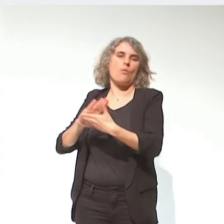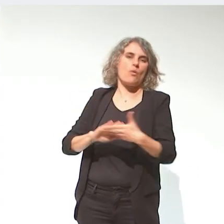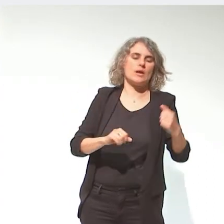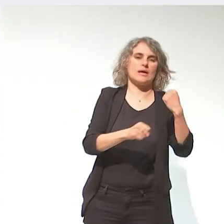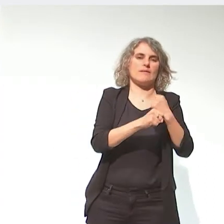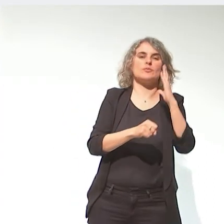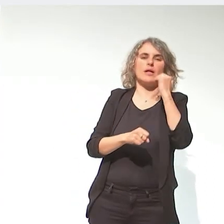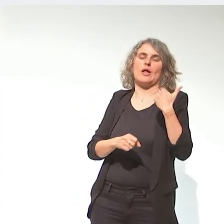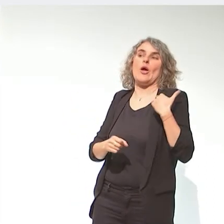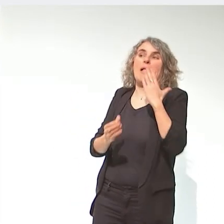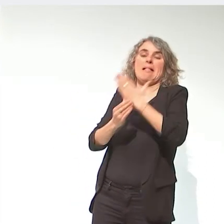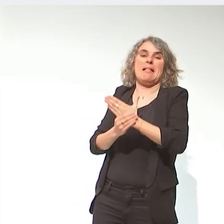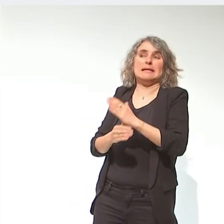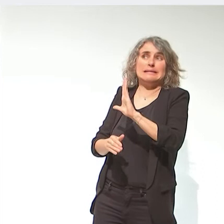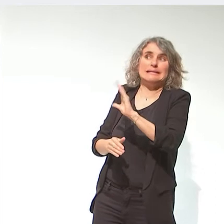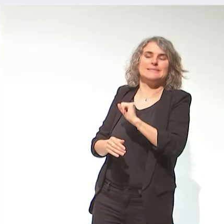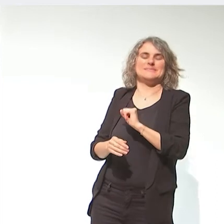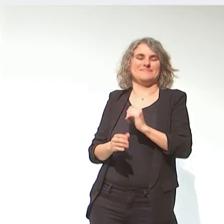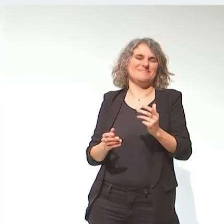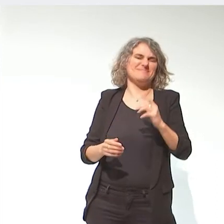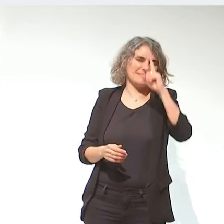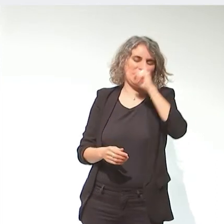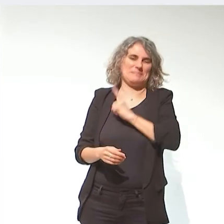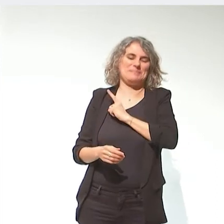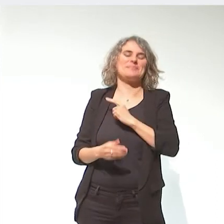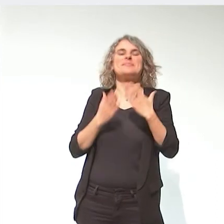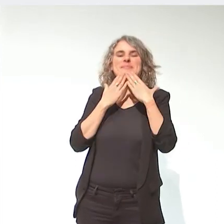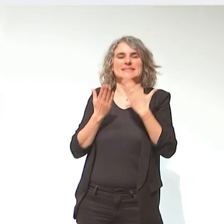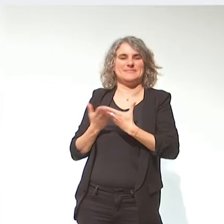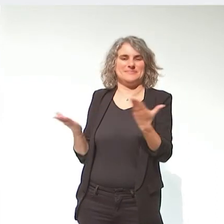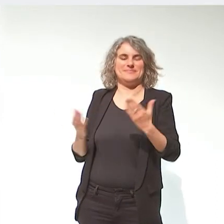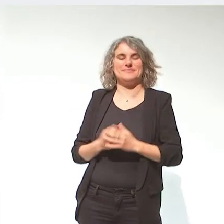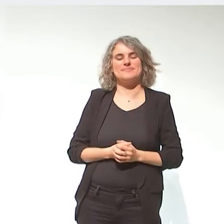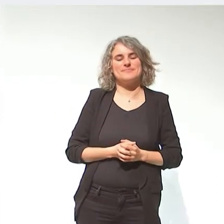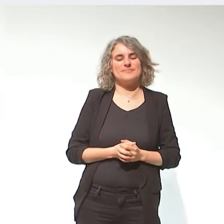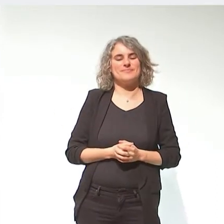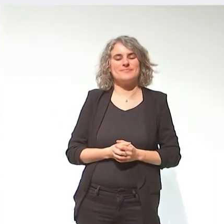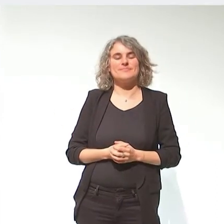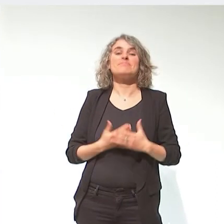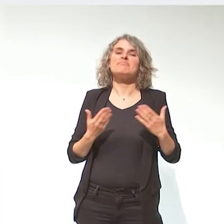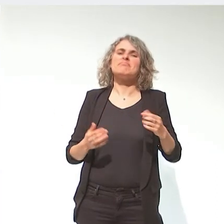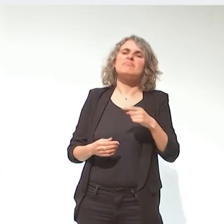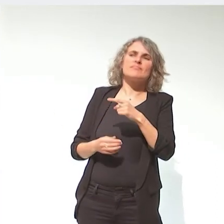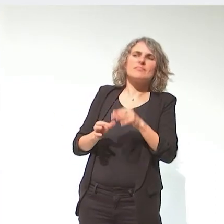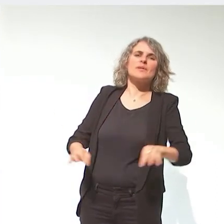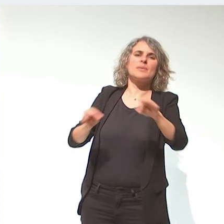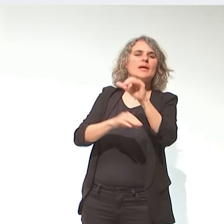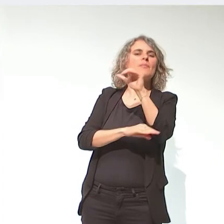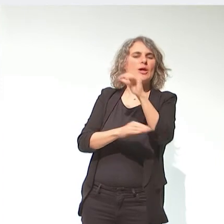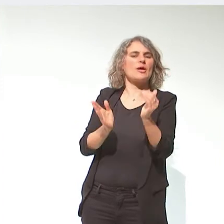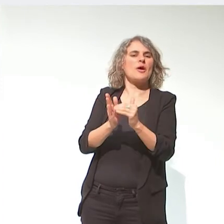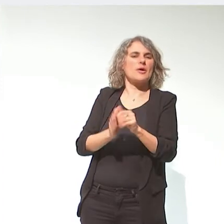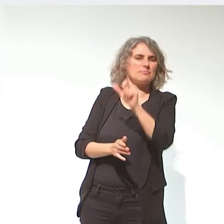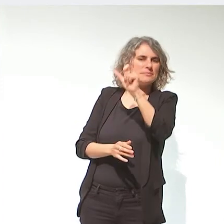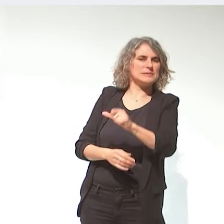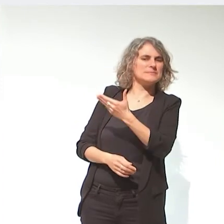this transition between education and employment, which is why I interrupted you. Let's go back to